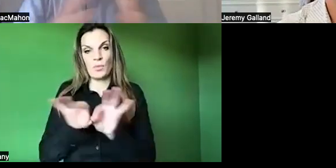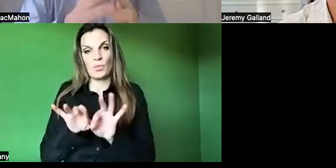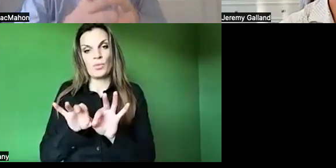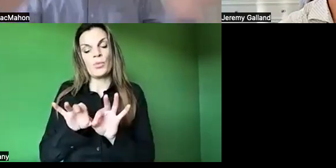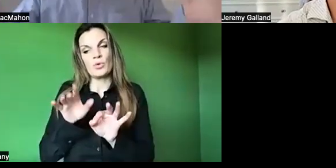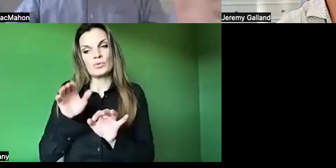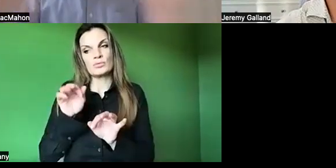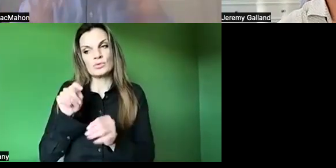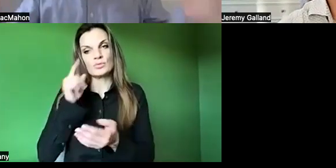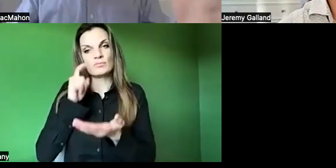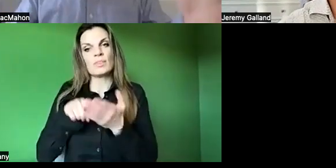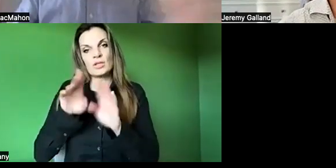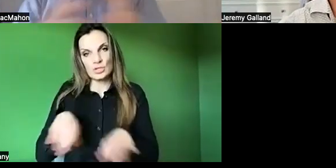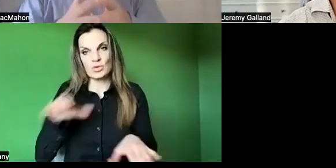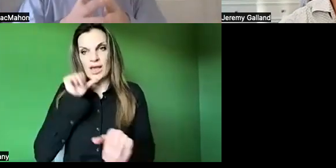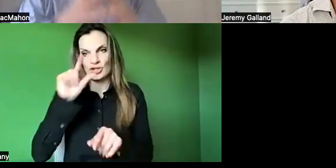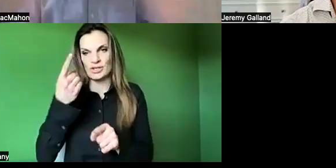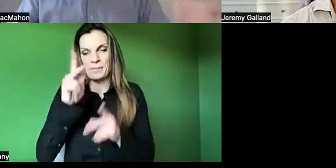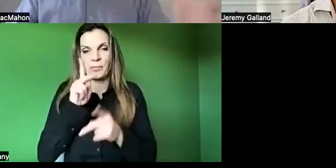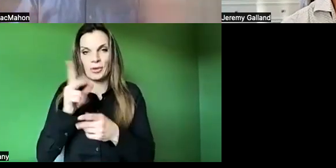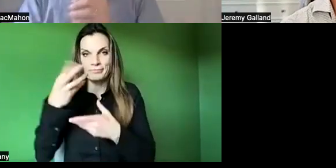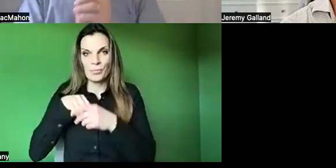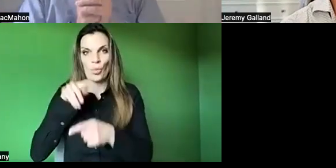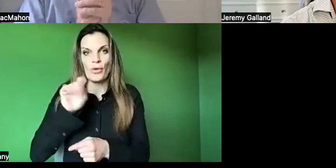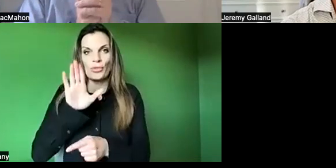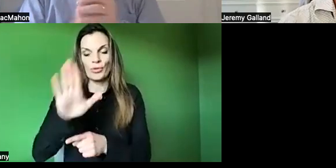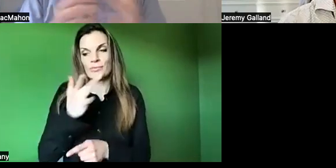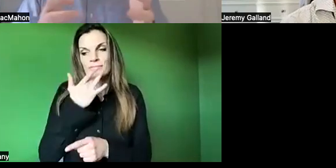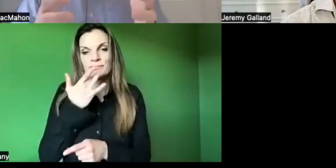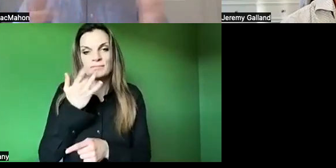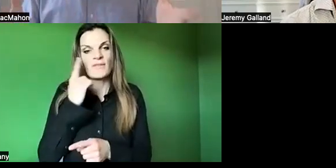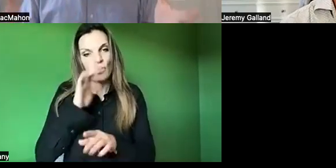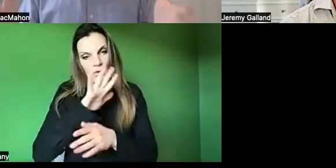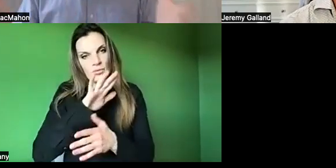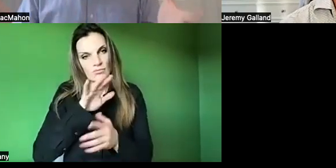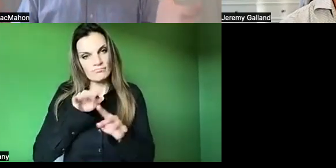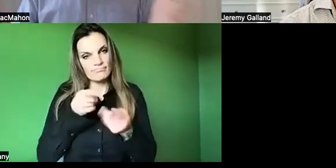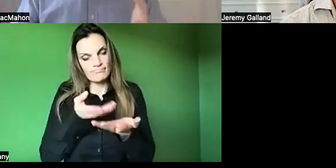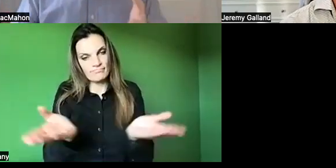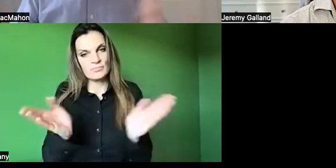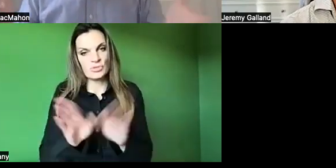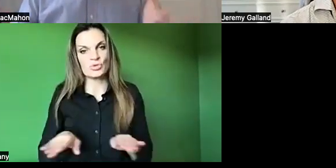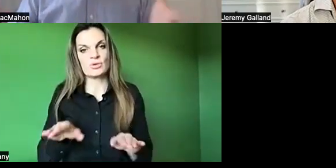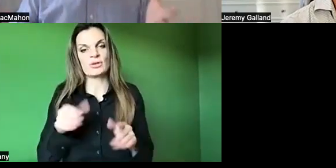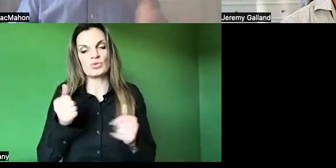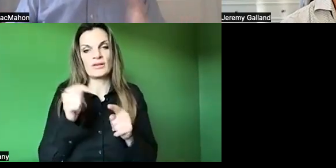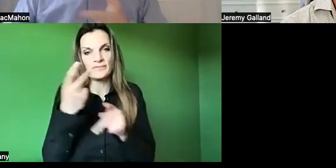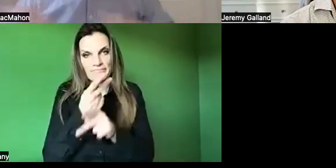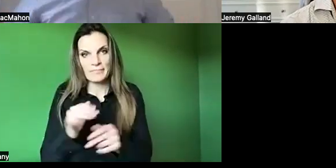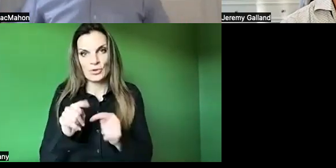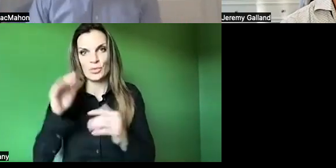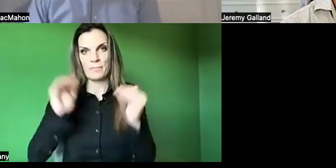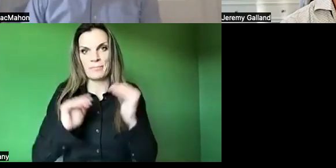The role of the board is to look at all of those priorities for all of the children in the district, and work out how to balance all of the various